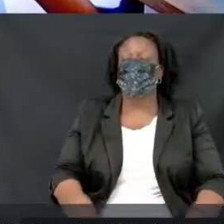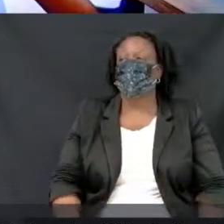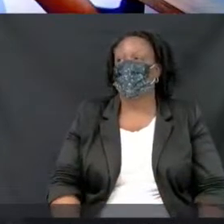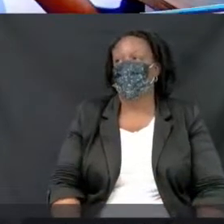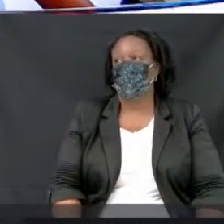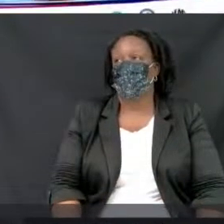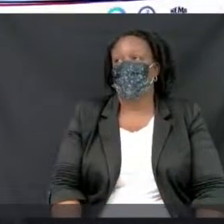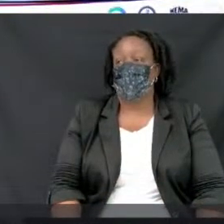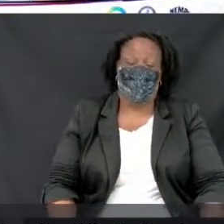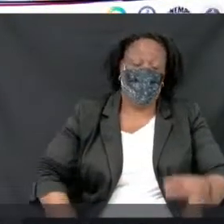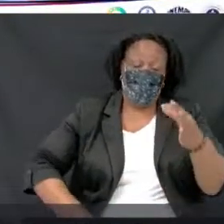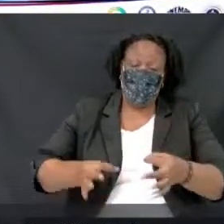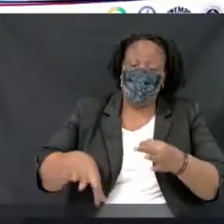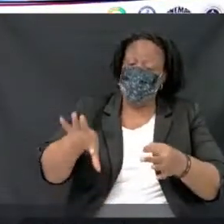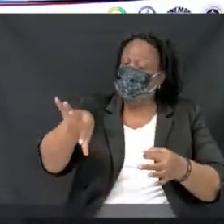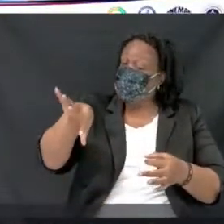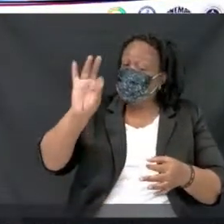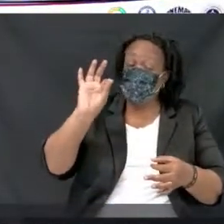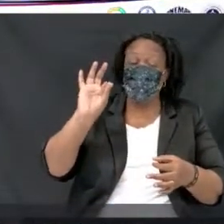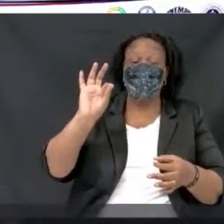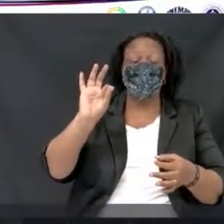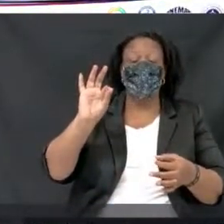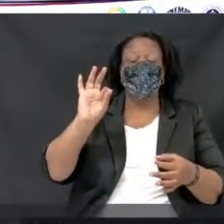vaccinated, you might have to do it virtually.